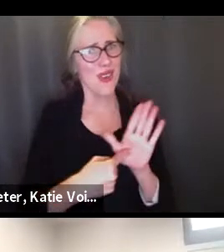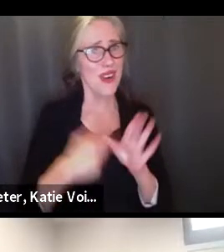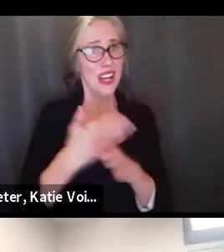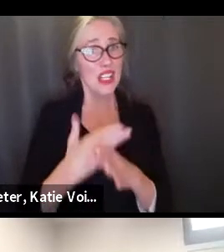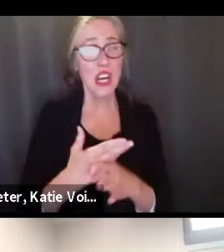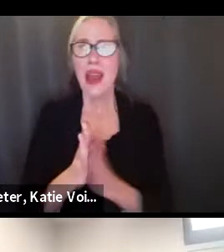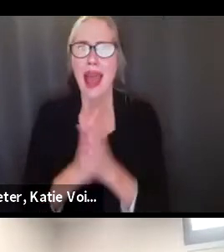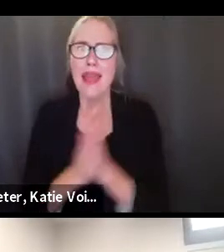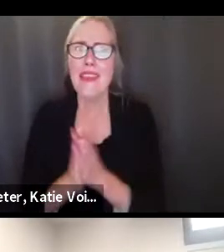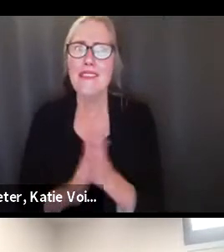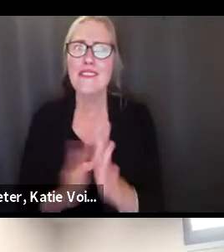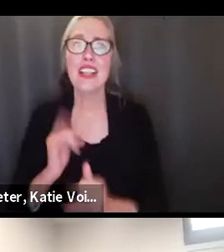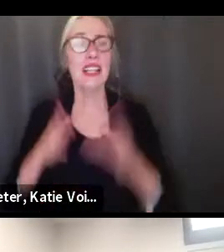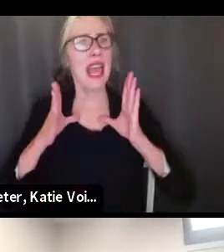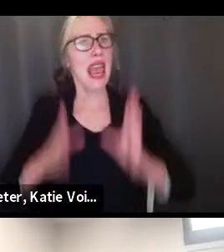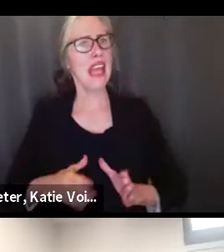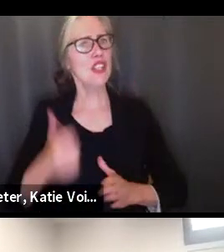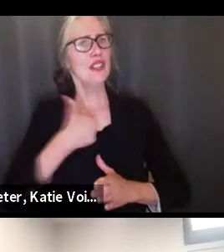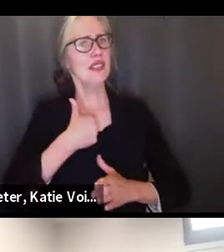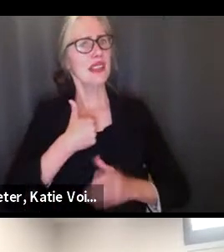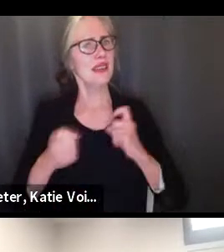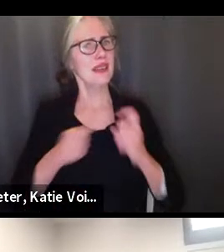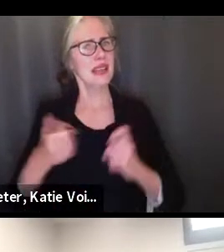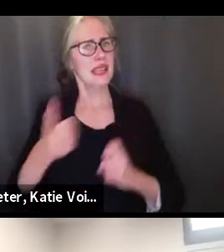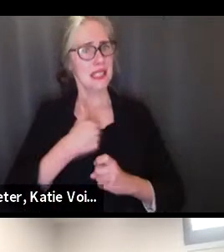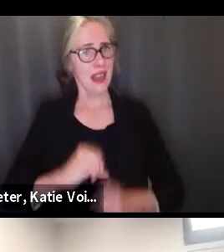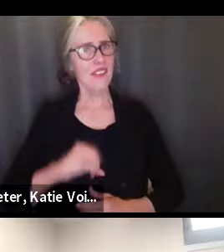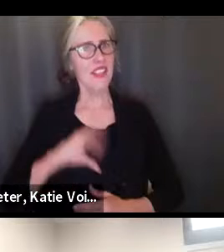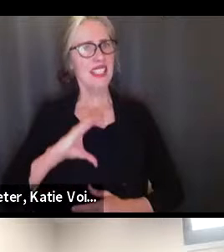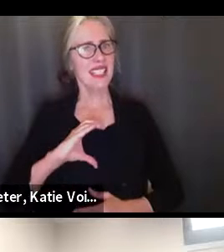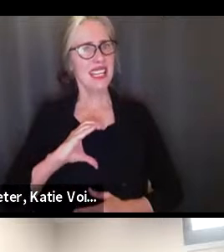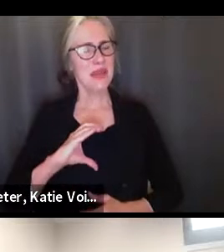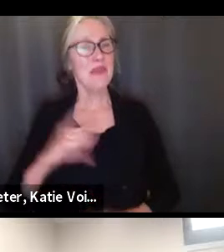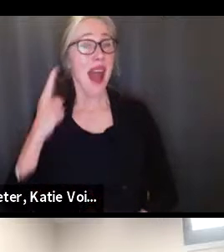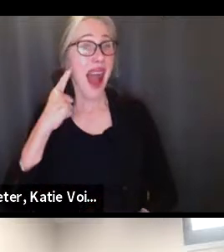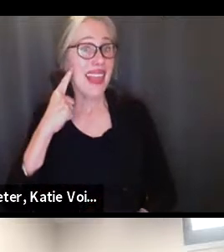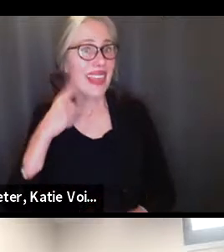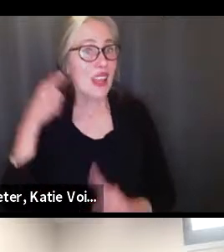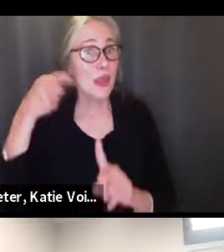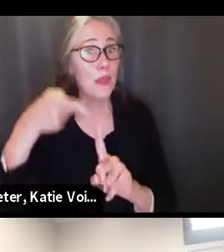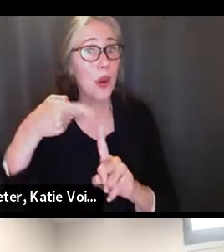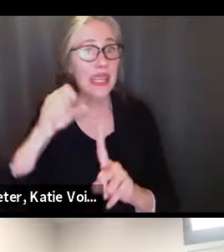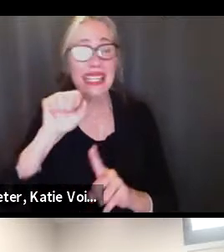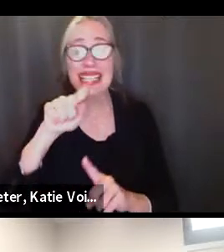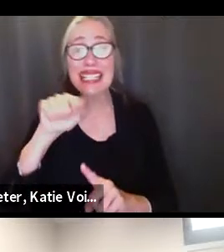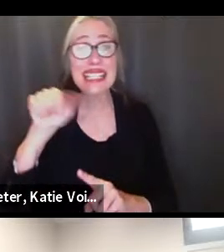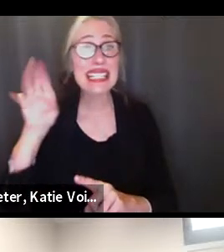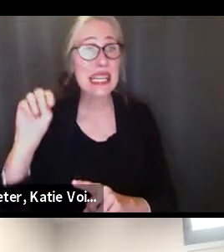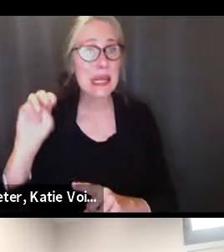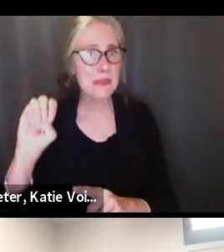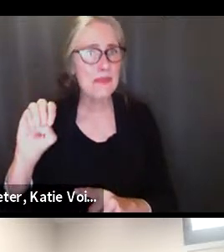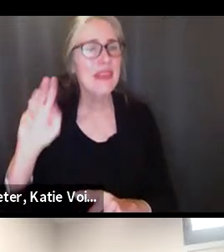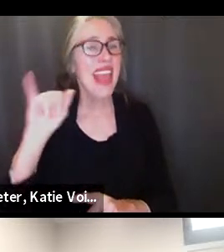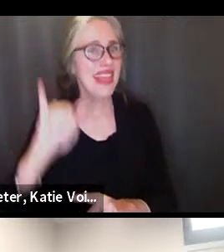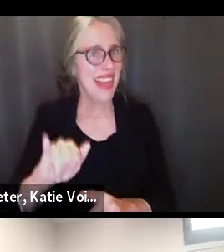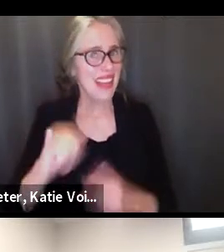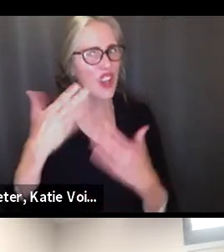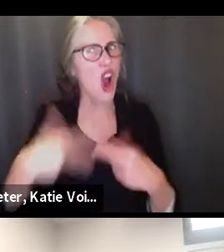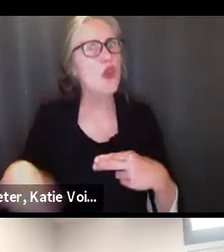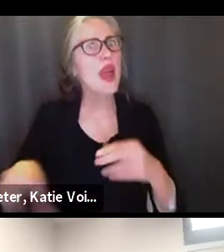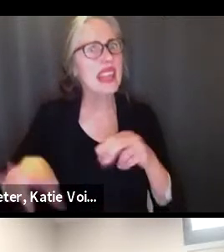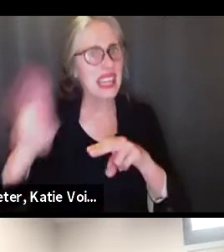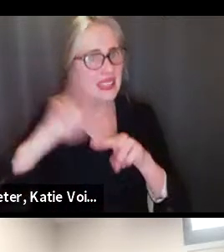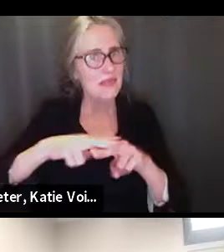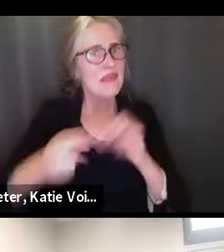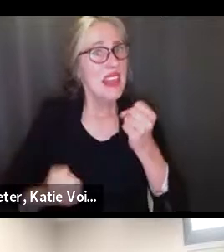student agency and self-esteem. So in a nutshell, our STEAM program has augmented already language acquisition